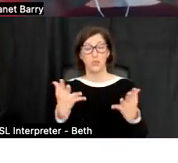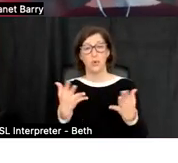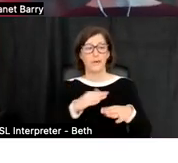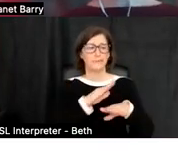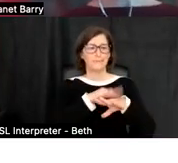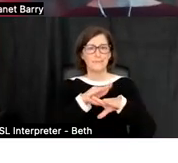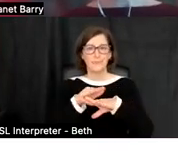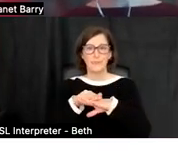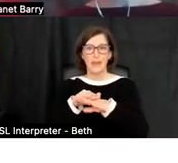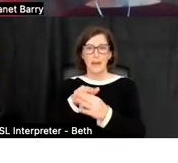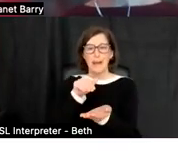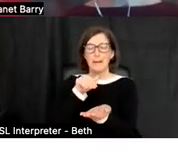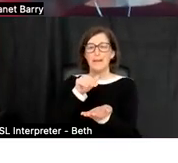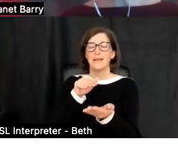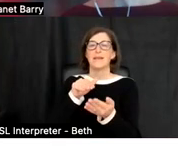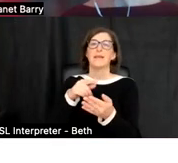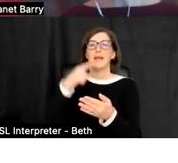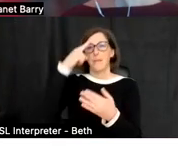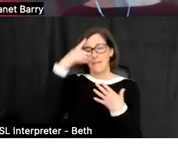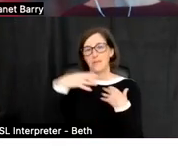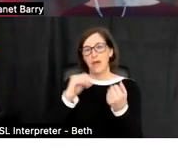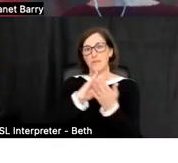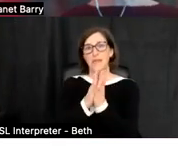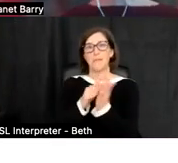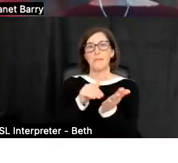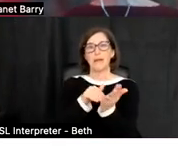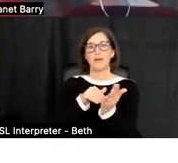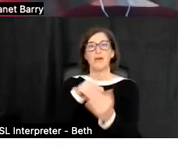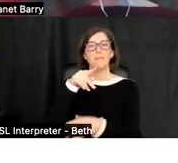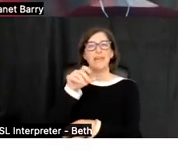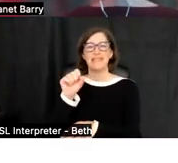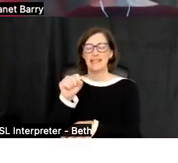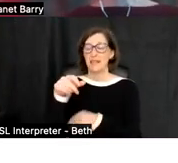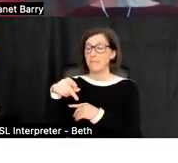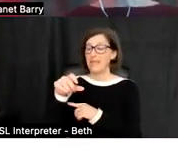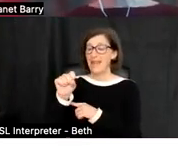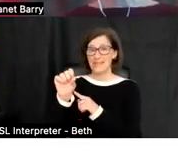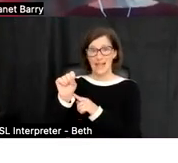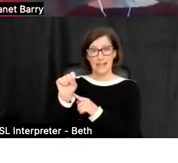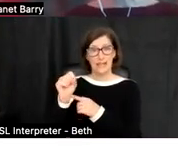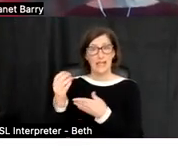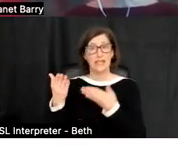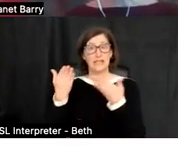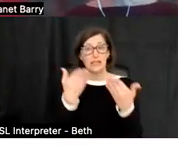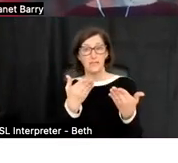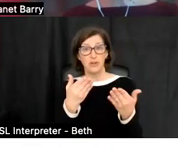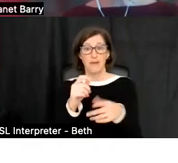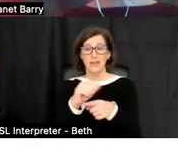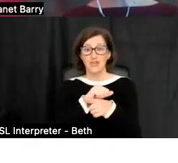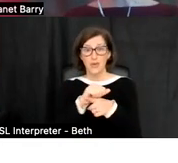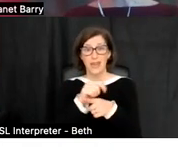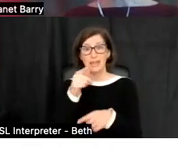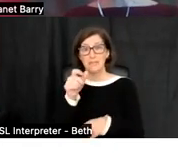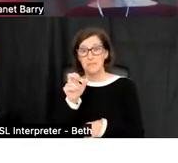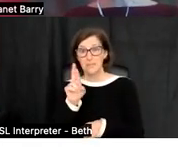around medicalizing mental health and PSS, because PSS delivered by trained peers